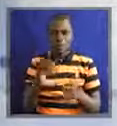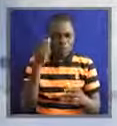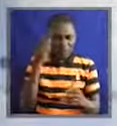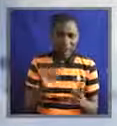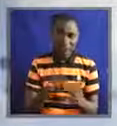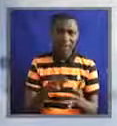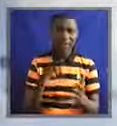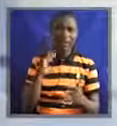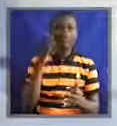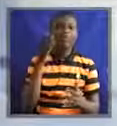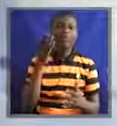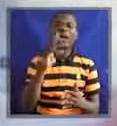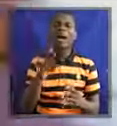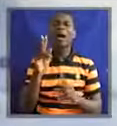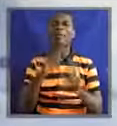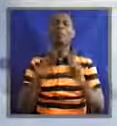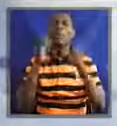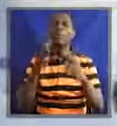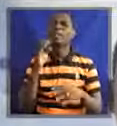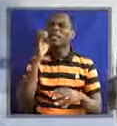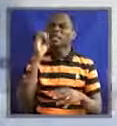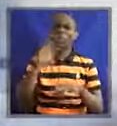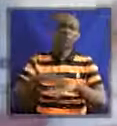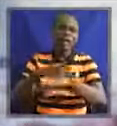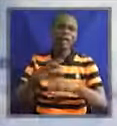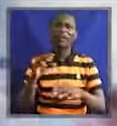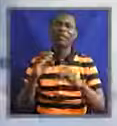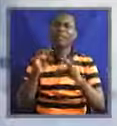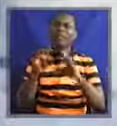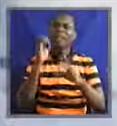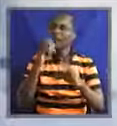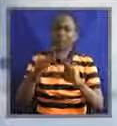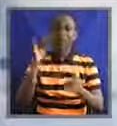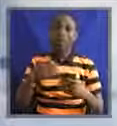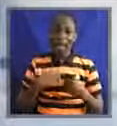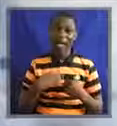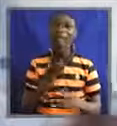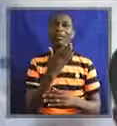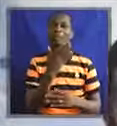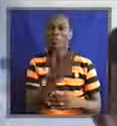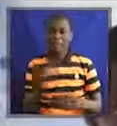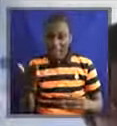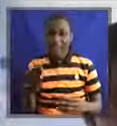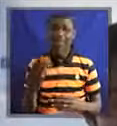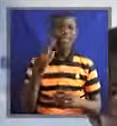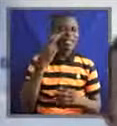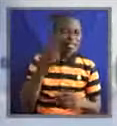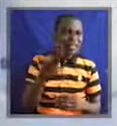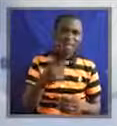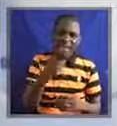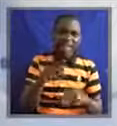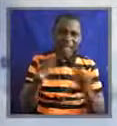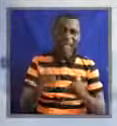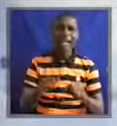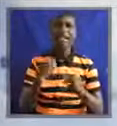ye wo enima bebre ni nkrofo pi wasase so a wo mo possess evil spirits a sa evil spirits no wo mo